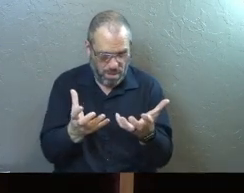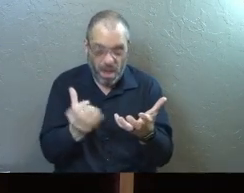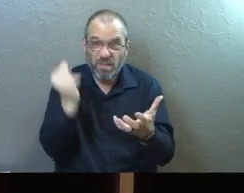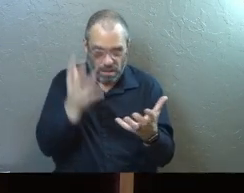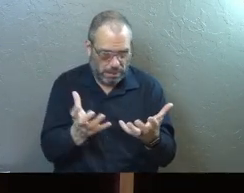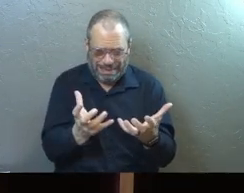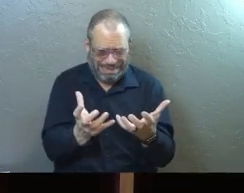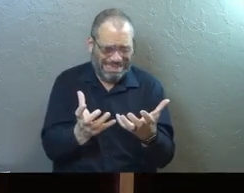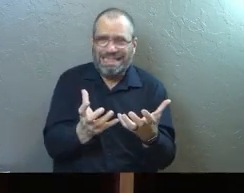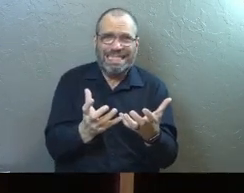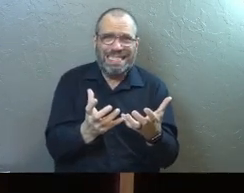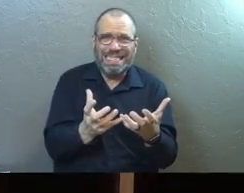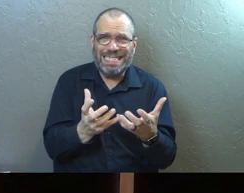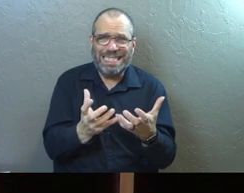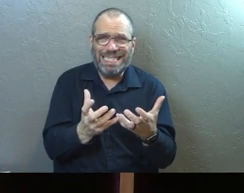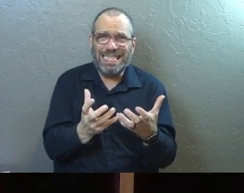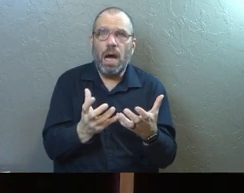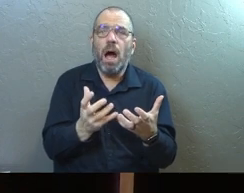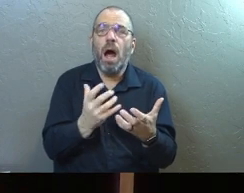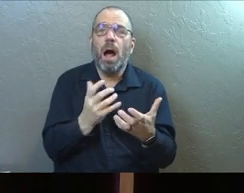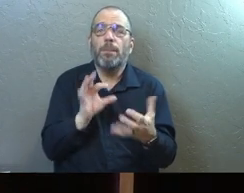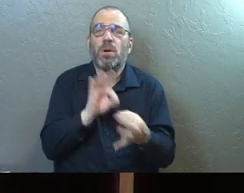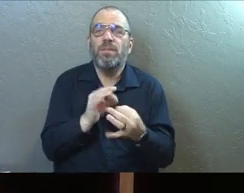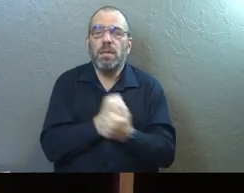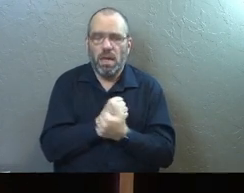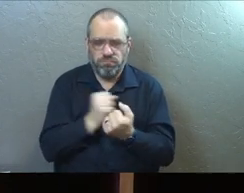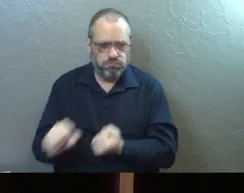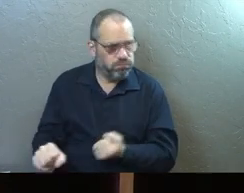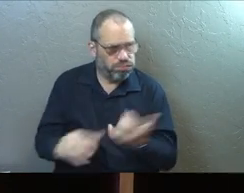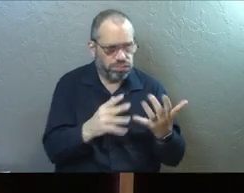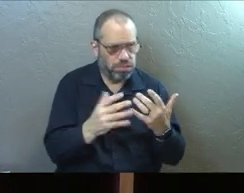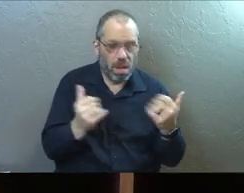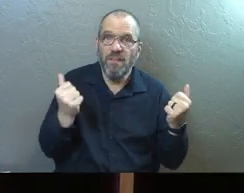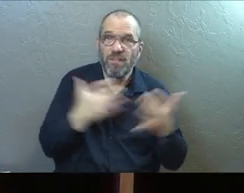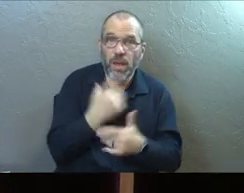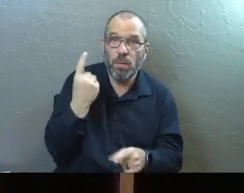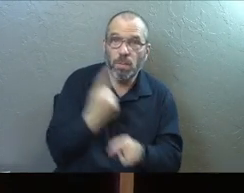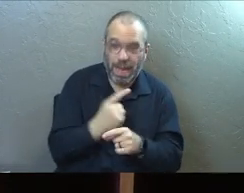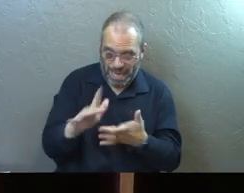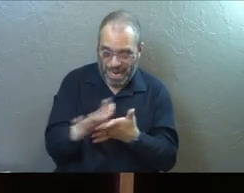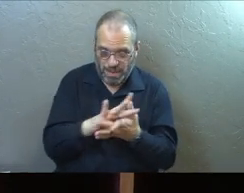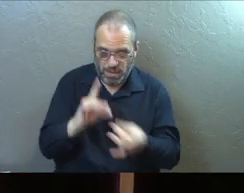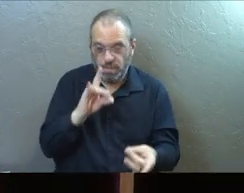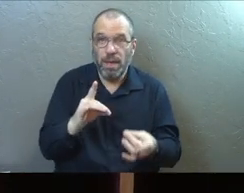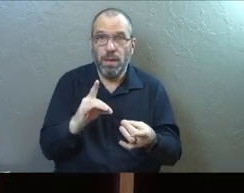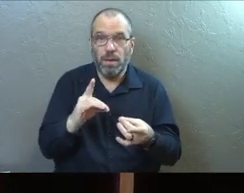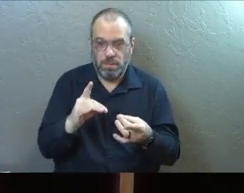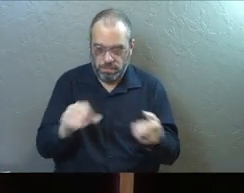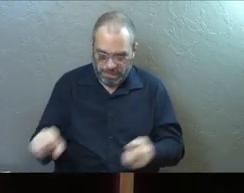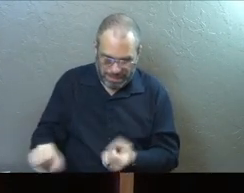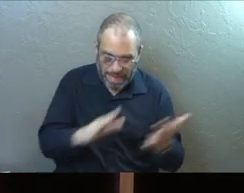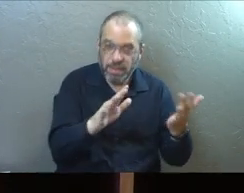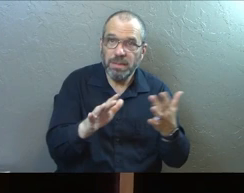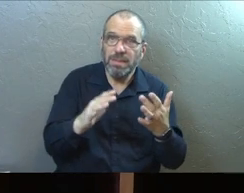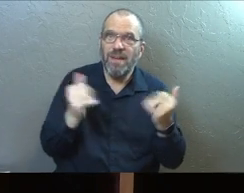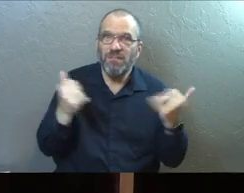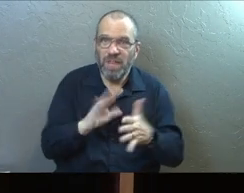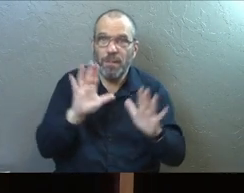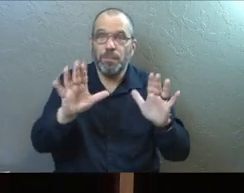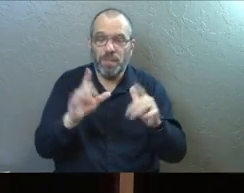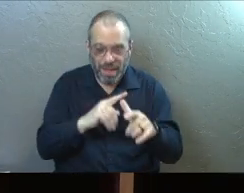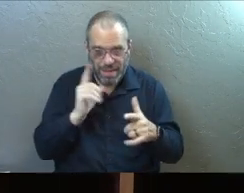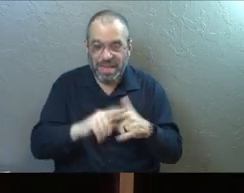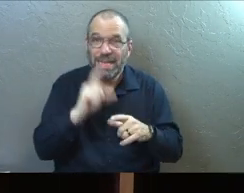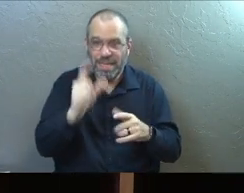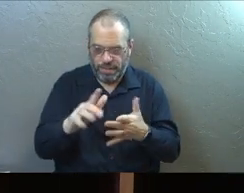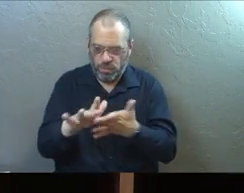God, perfect love casts out fear. Amen. Right? And the Spirit has come to cast out fear out of your life. I love that. And then